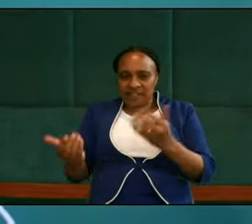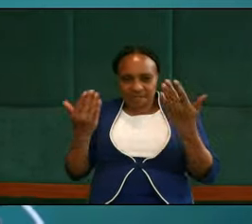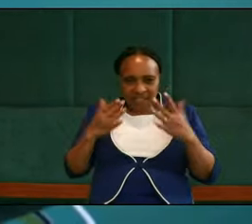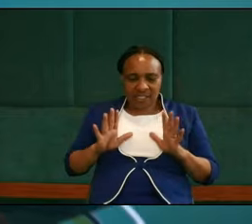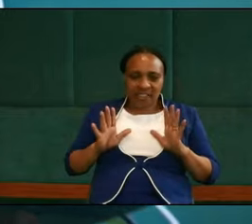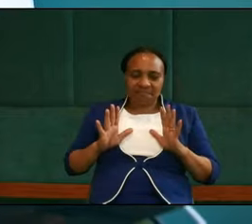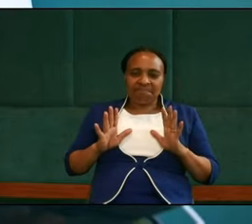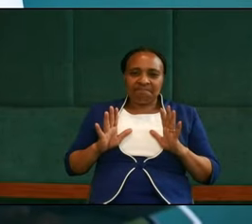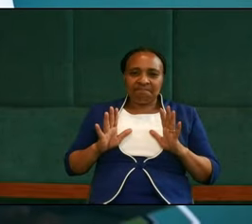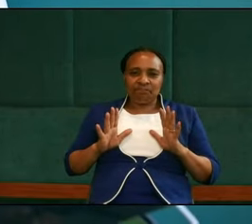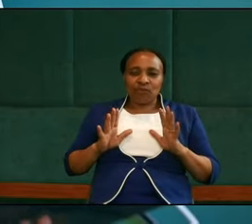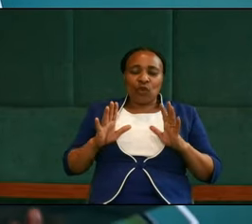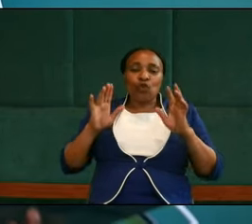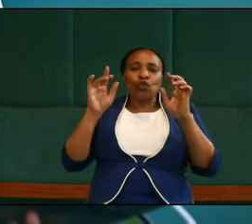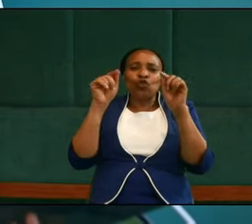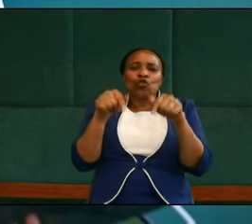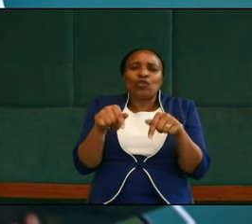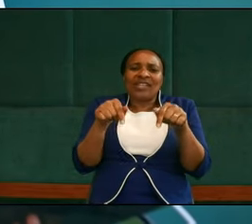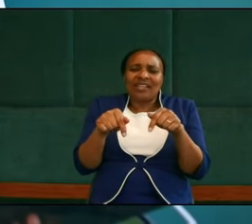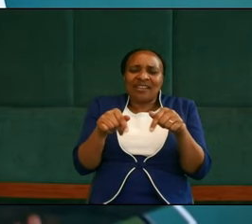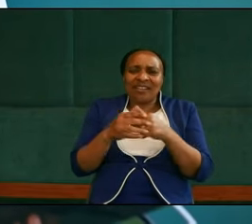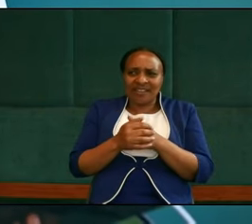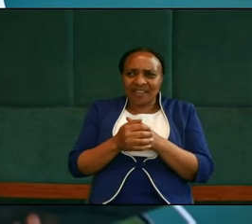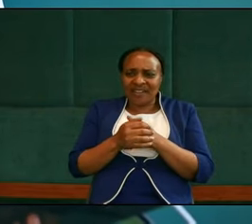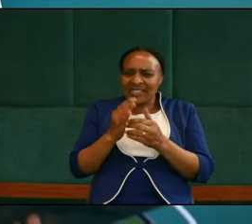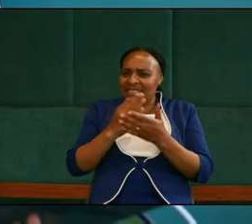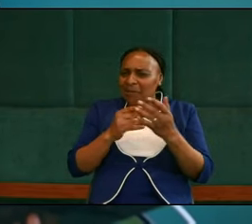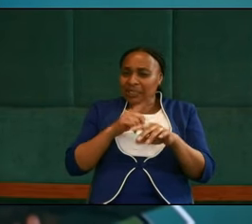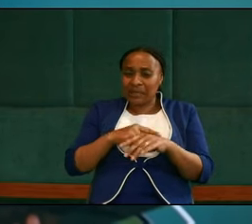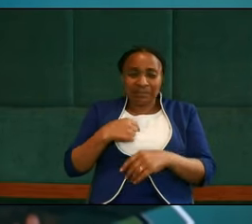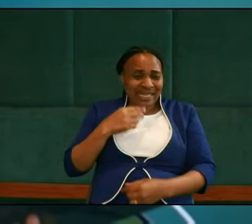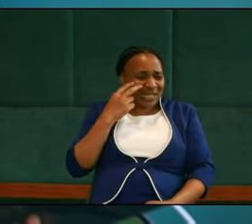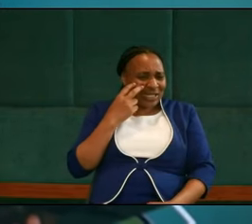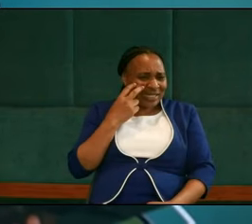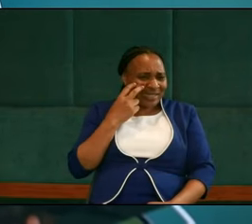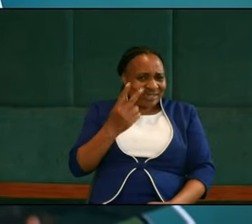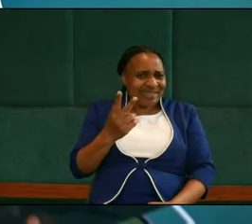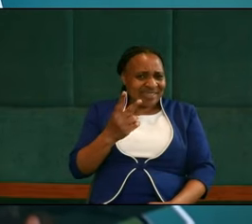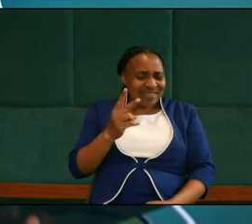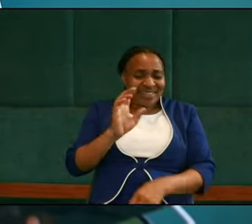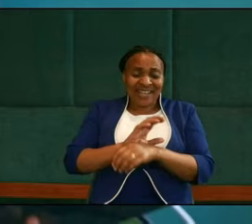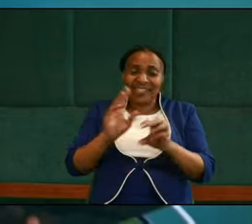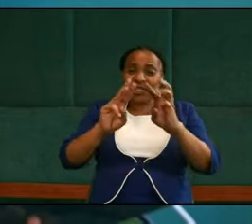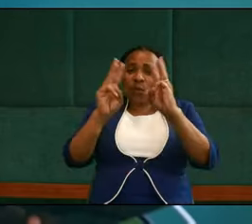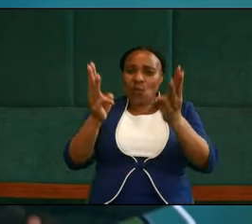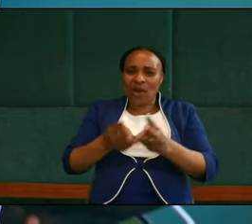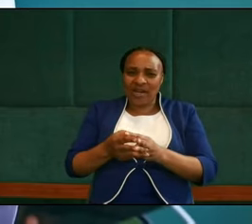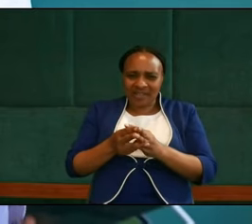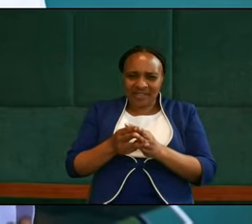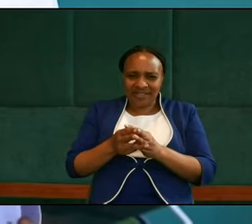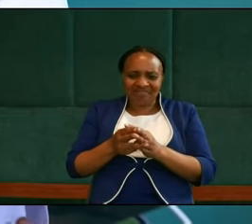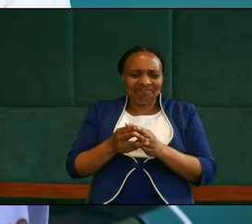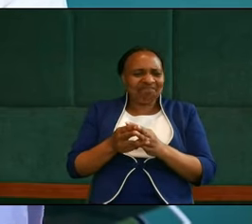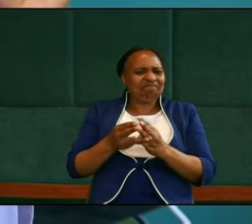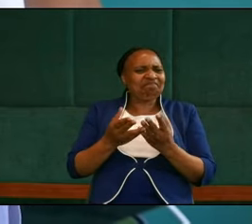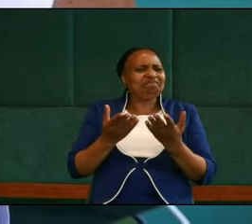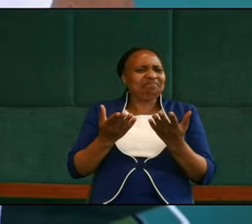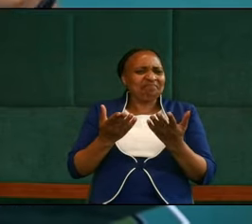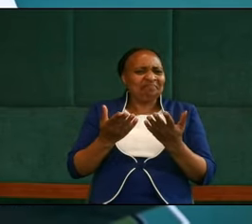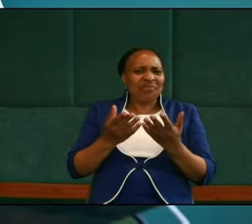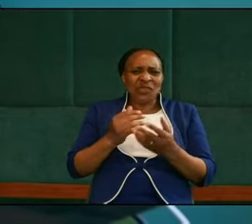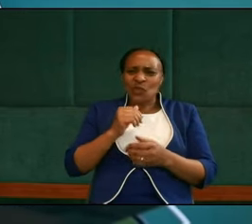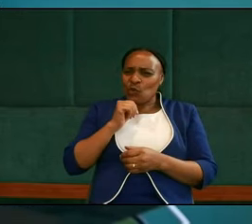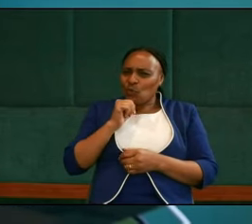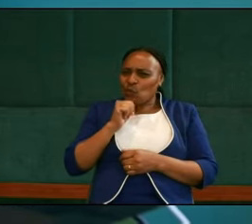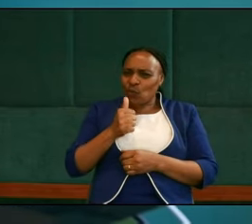Today, sometimes when I look in the church and in the world, it appears it's not